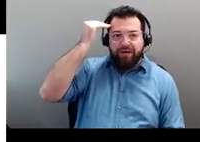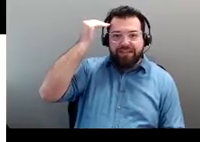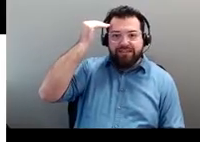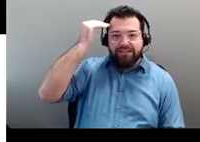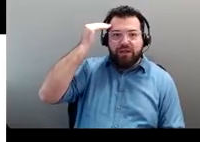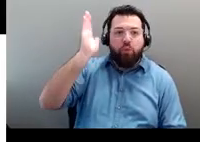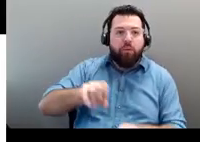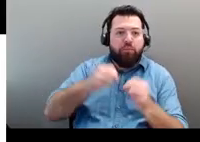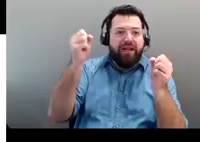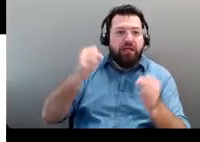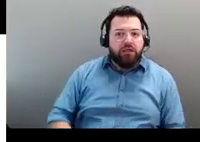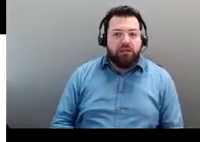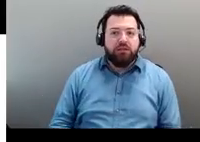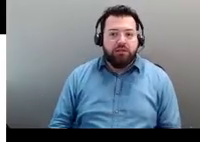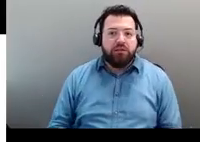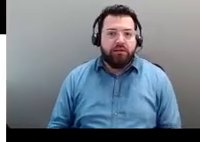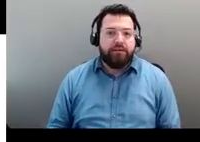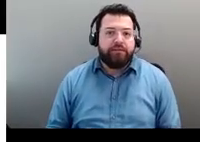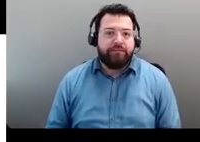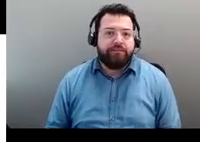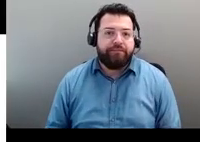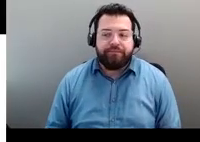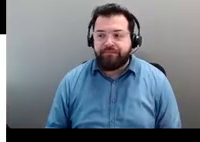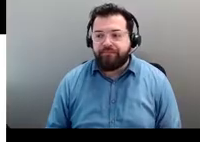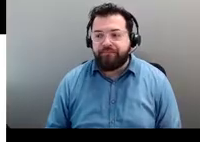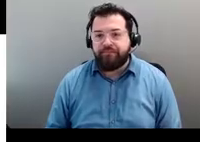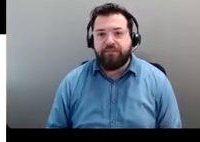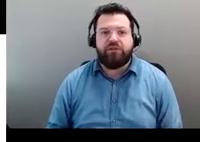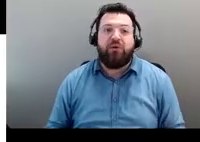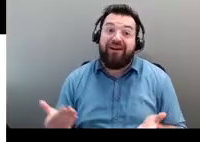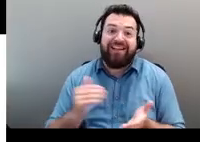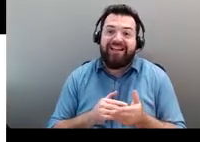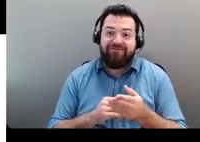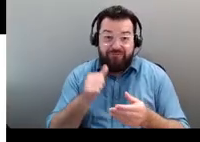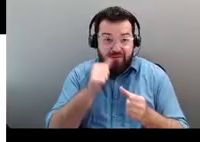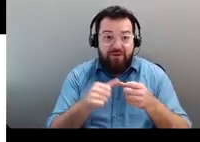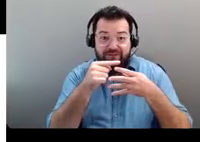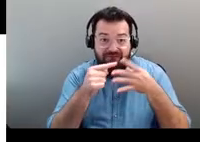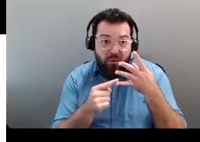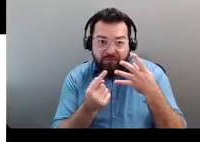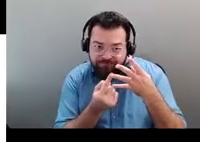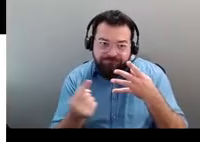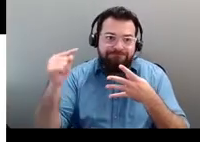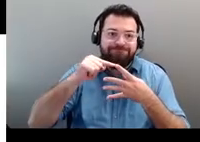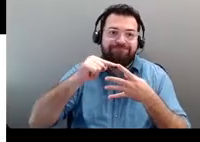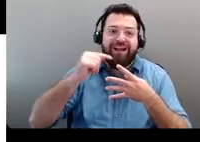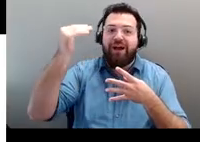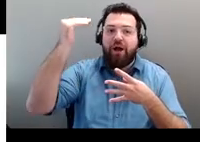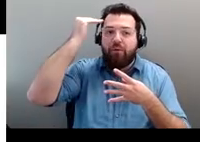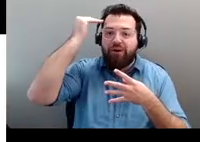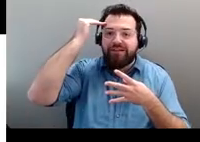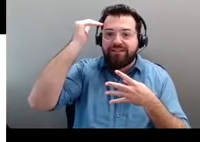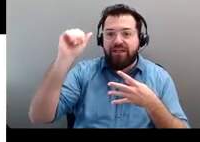So going back to that first key component in AI literacy, just awareness.